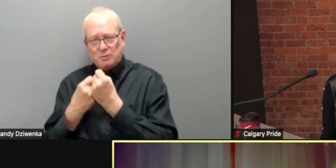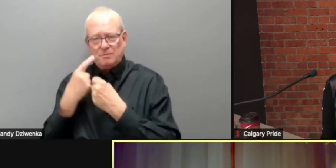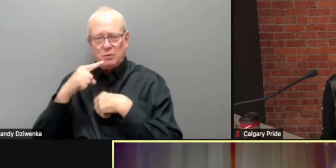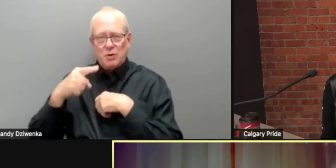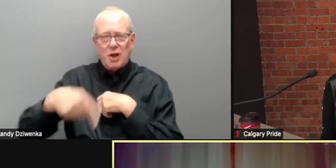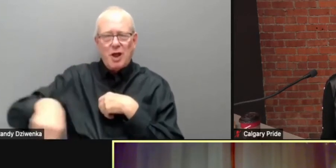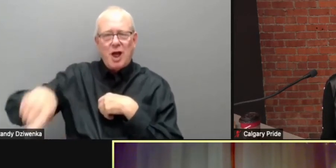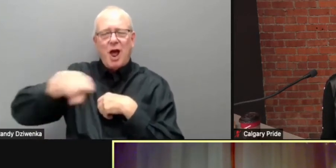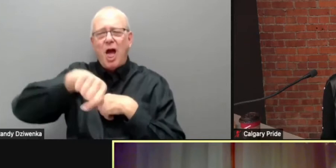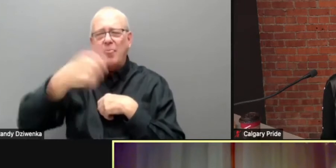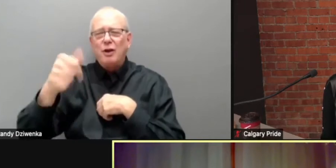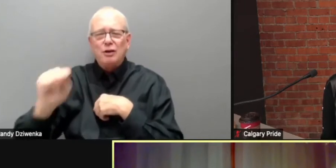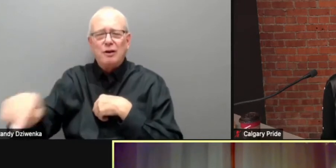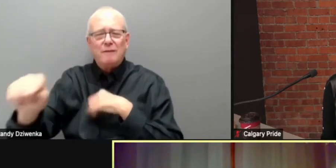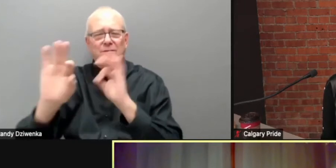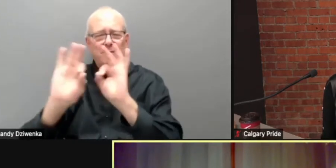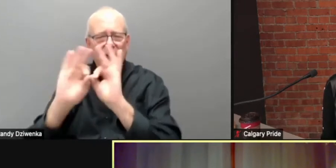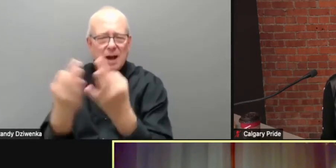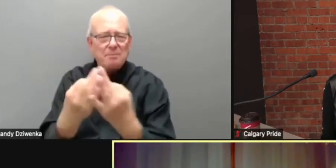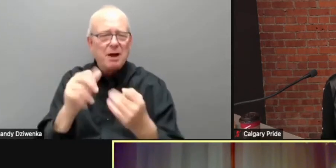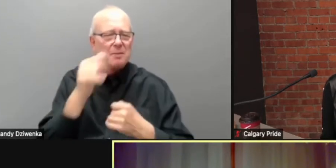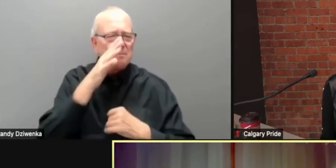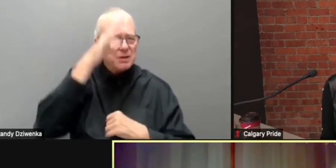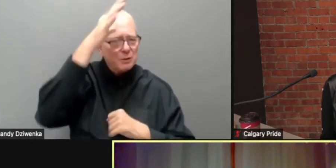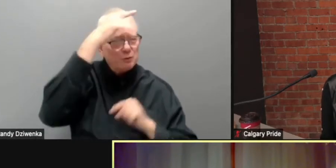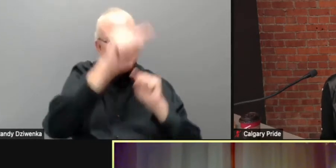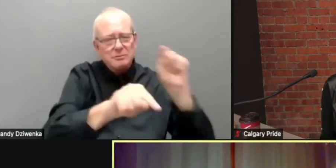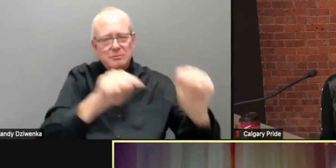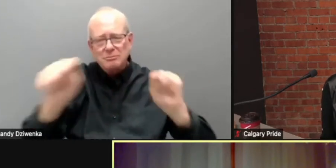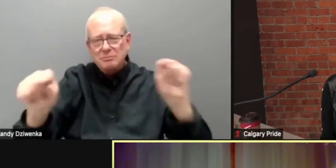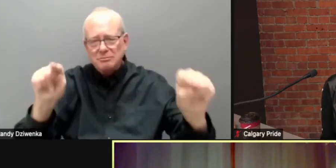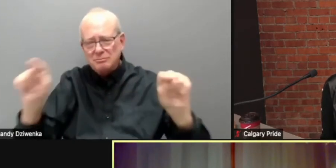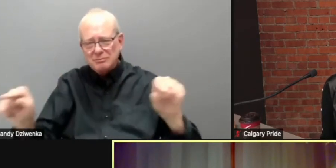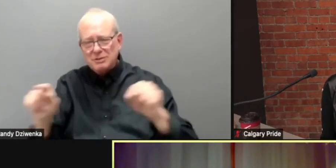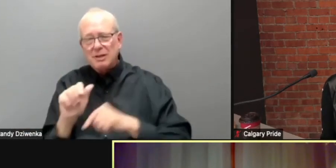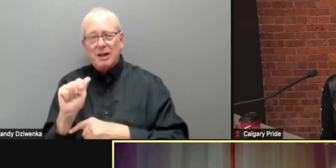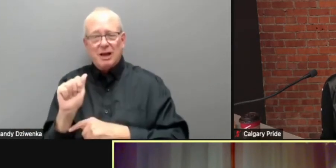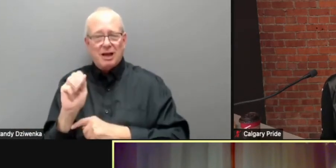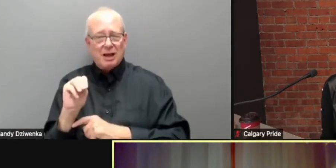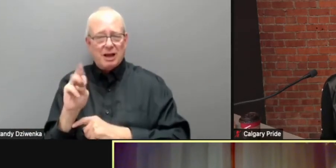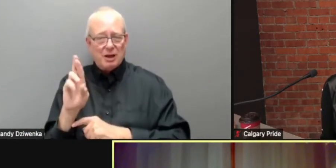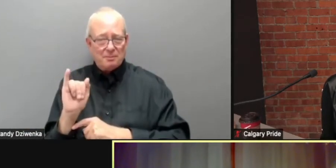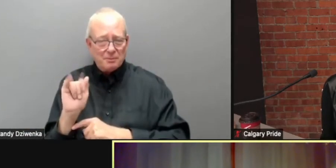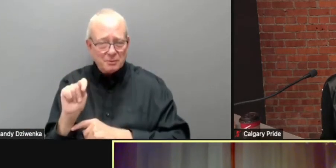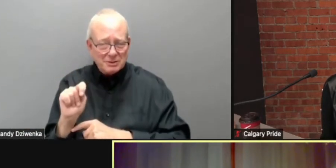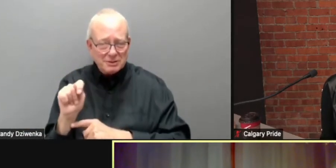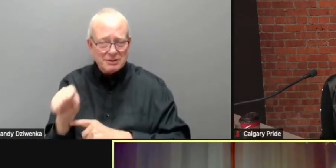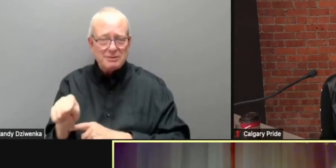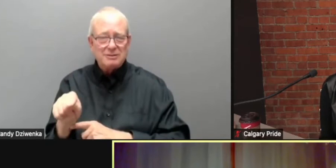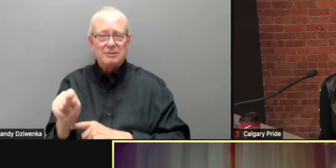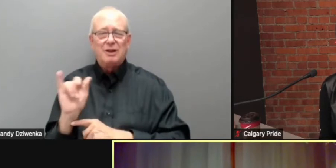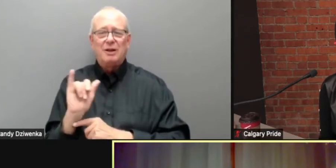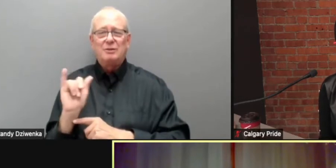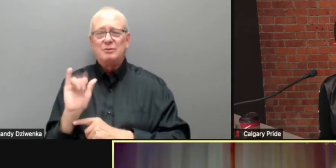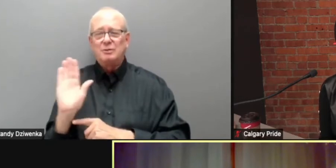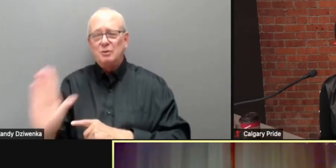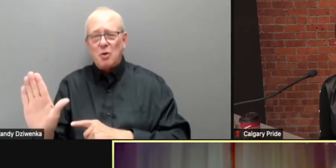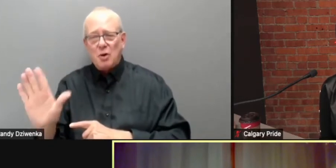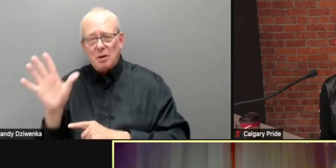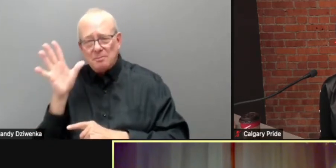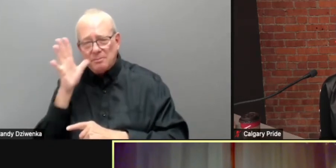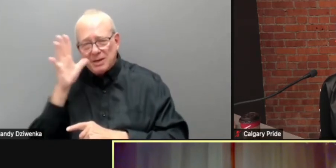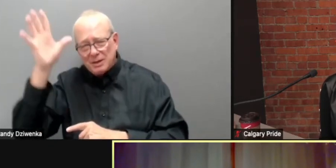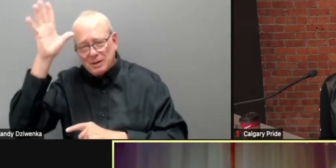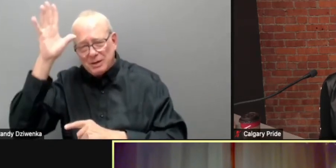to us. And Amrit has done that. Parents have asked him. So we're kind of building up